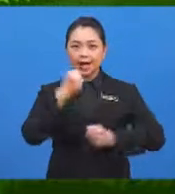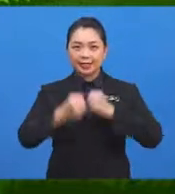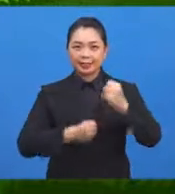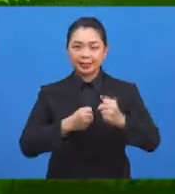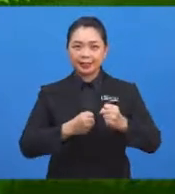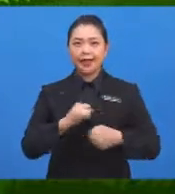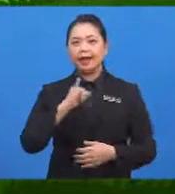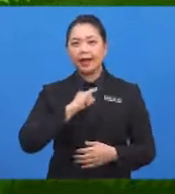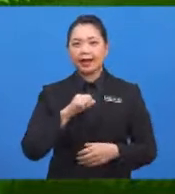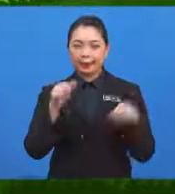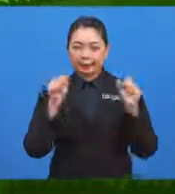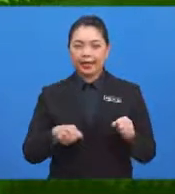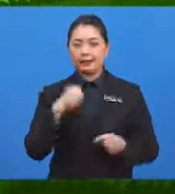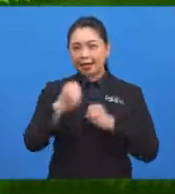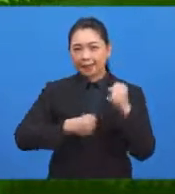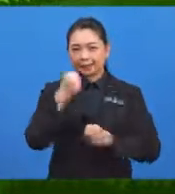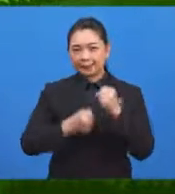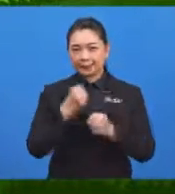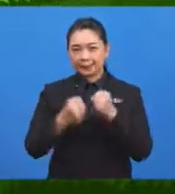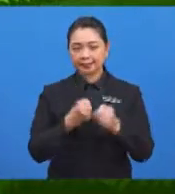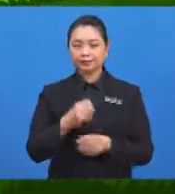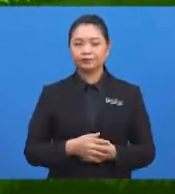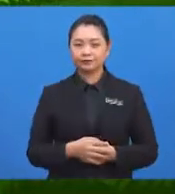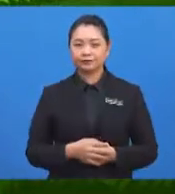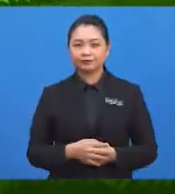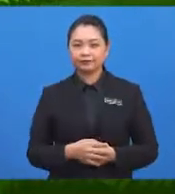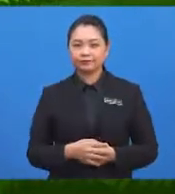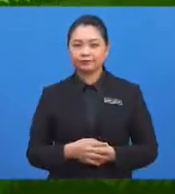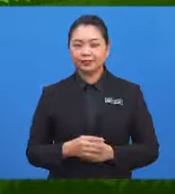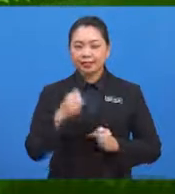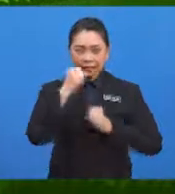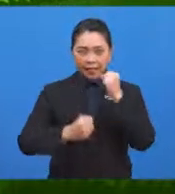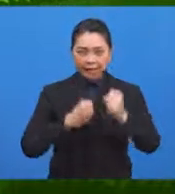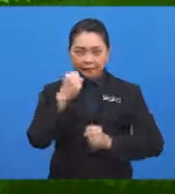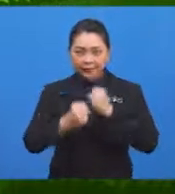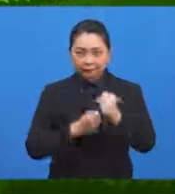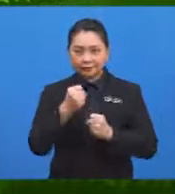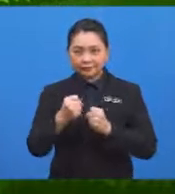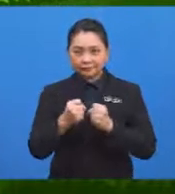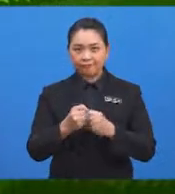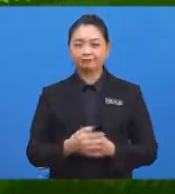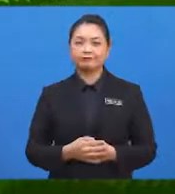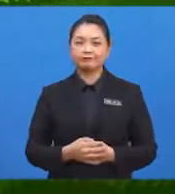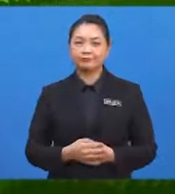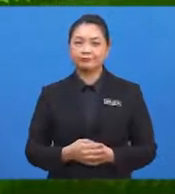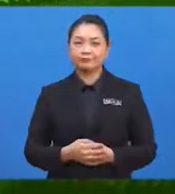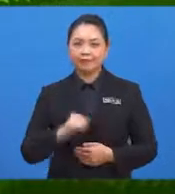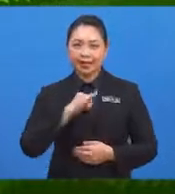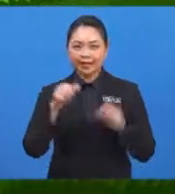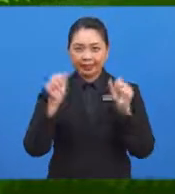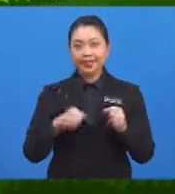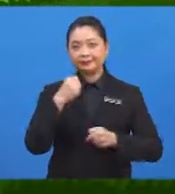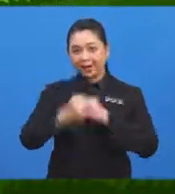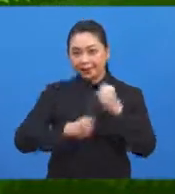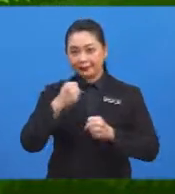Run, I can run. Run, I can run. Run, run, run, run, run, run, run,